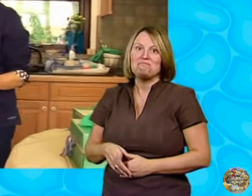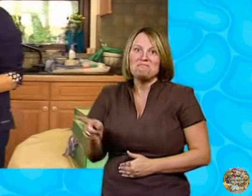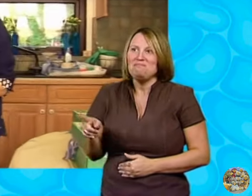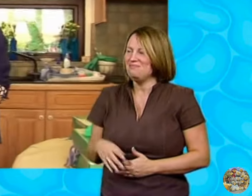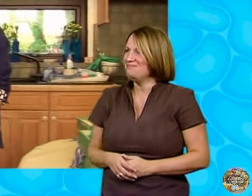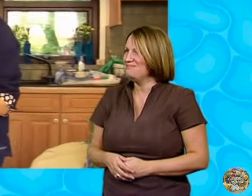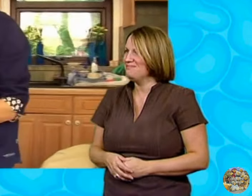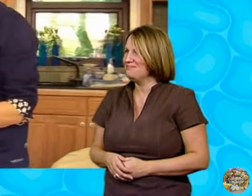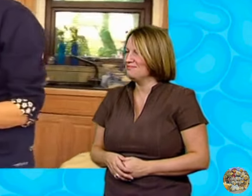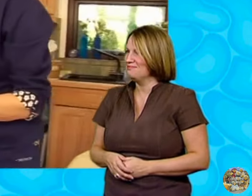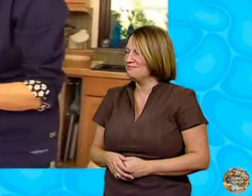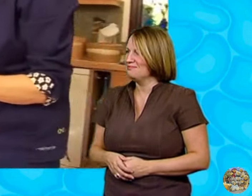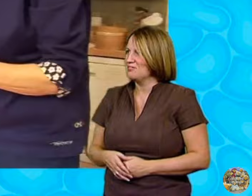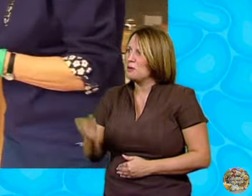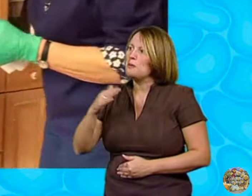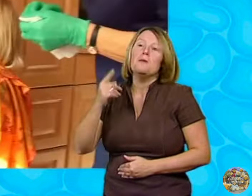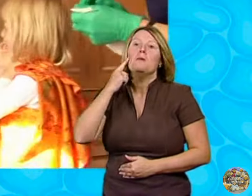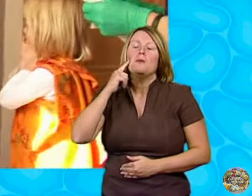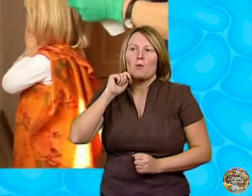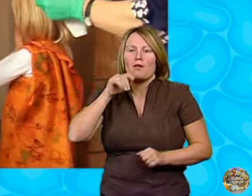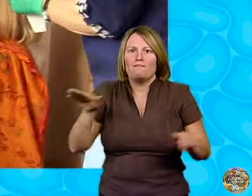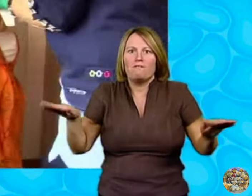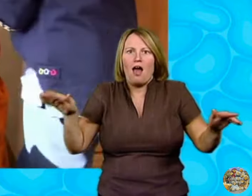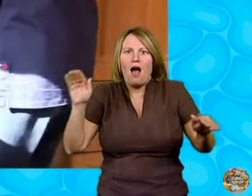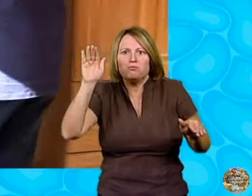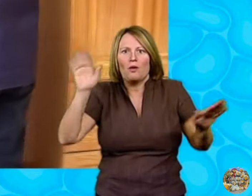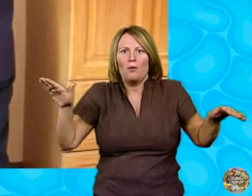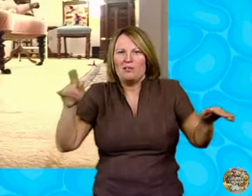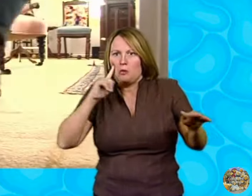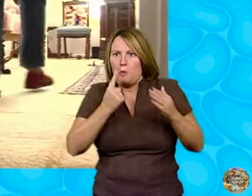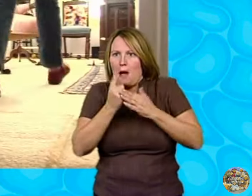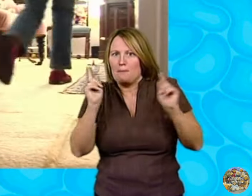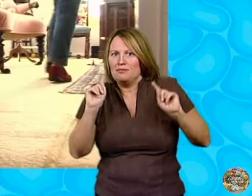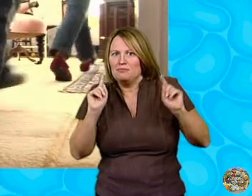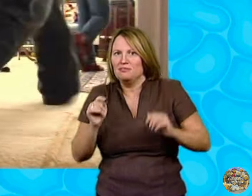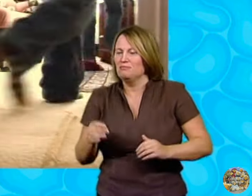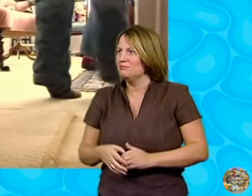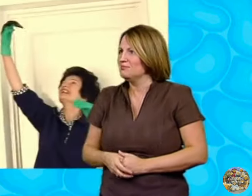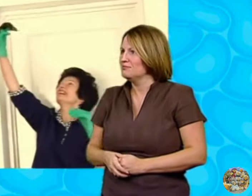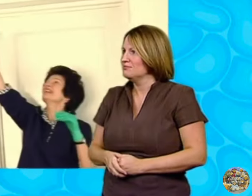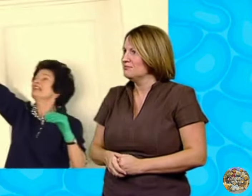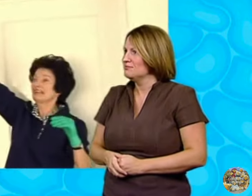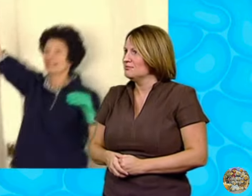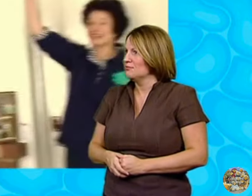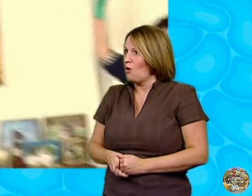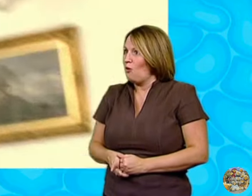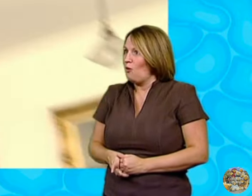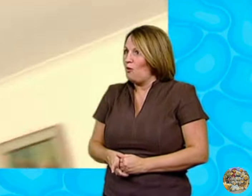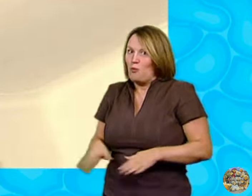wild. Yes, it's his first time. He's ready to fly. We don't know what's going to happen.